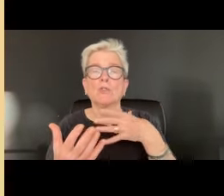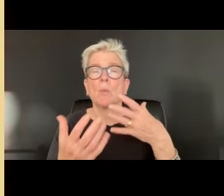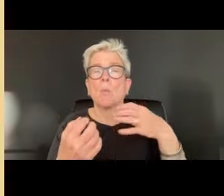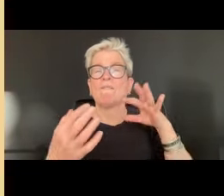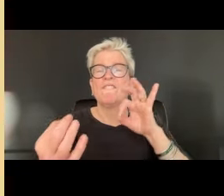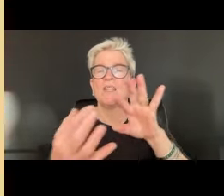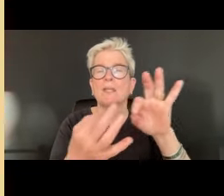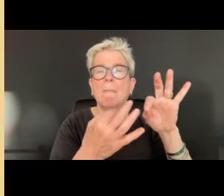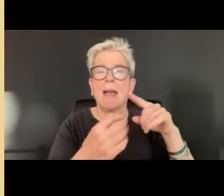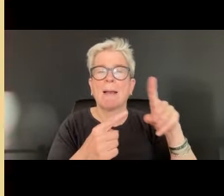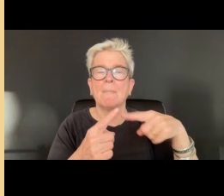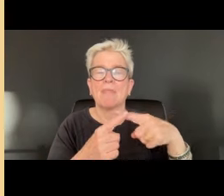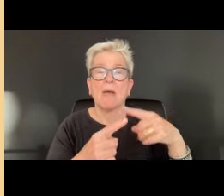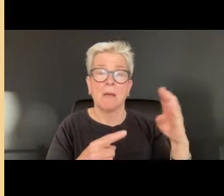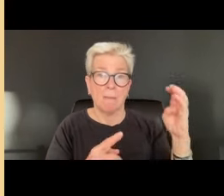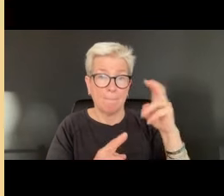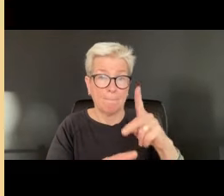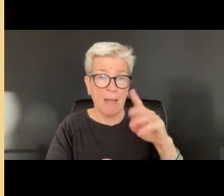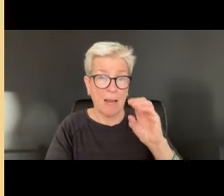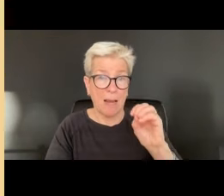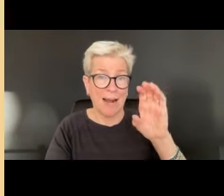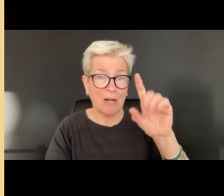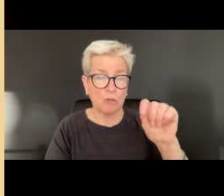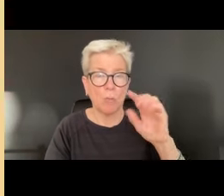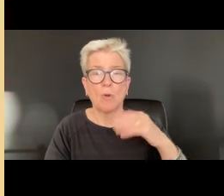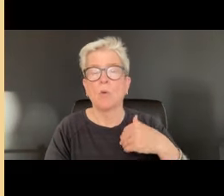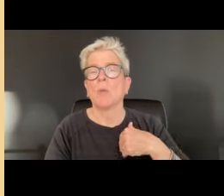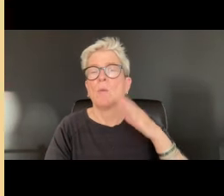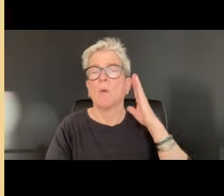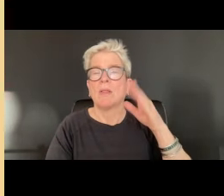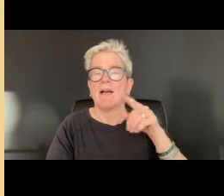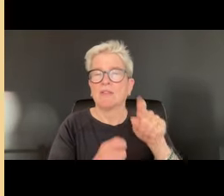come back in October, we will have a specific proposal.